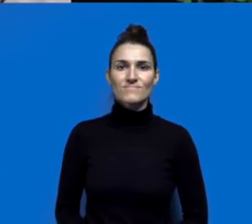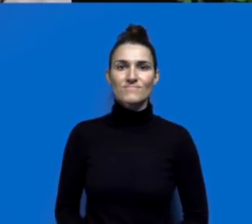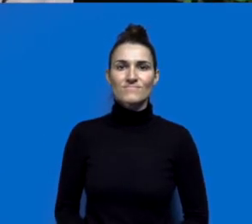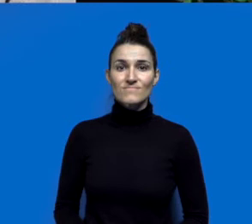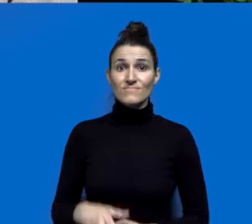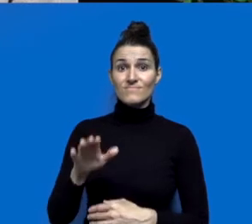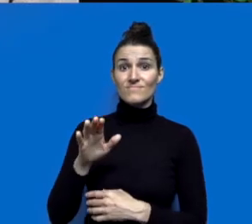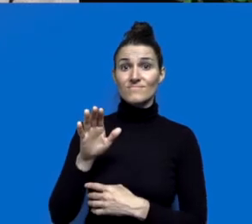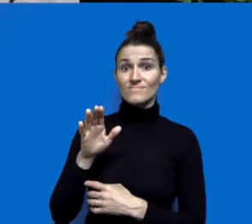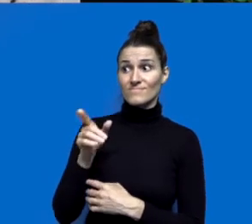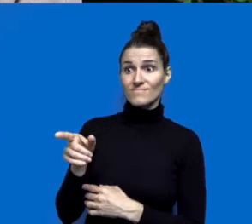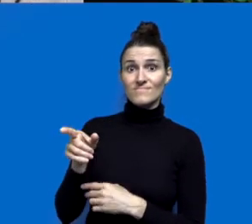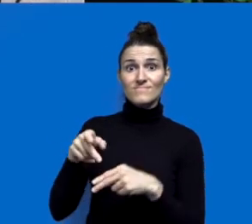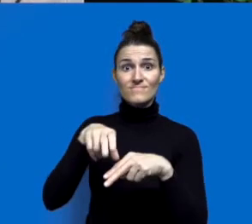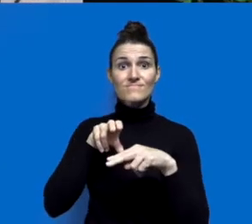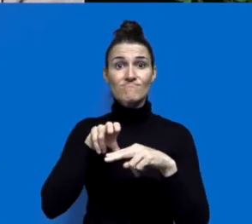And she would sit.